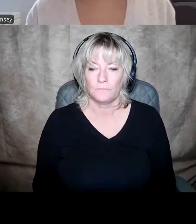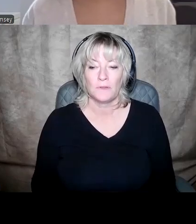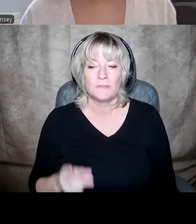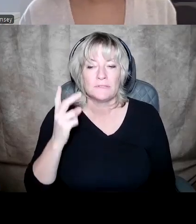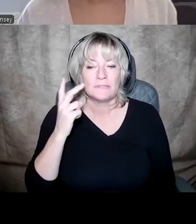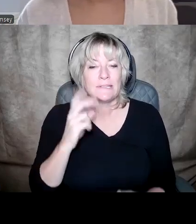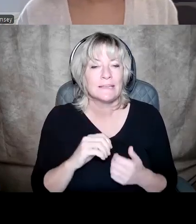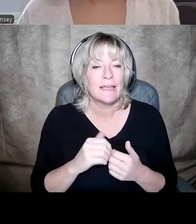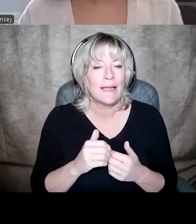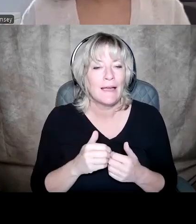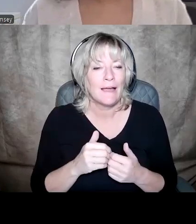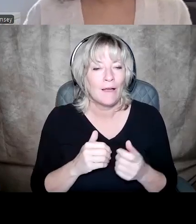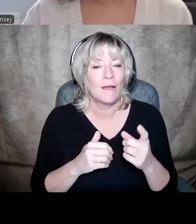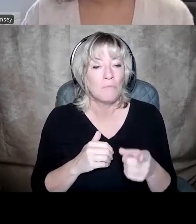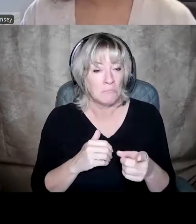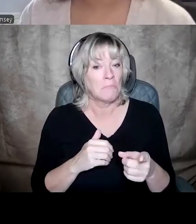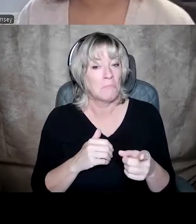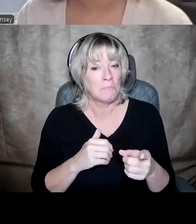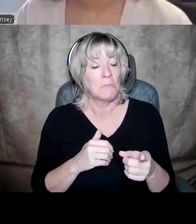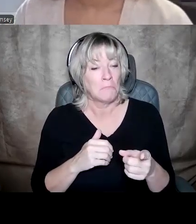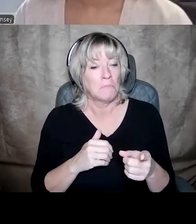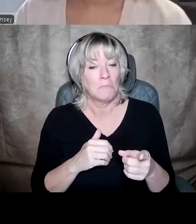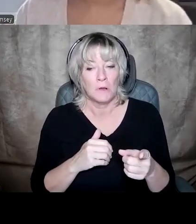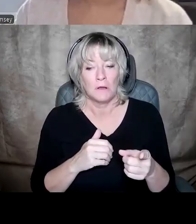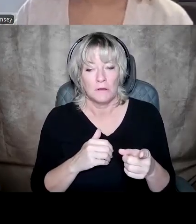did. All right. Okay. So it looks like